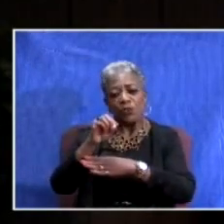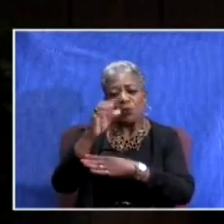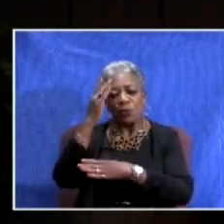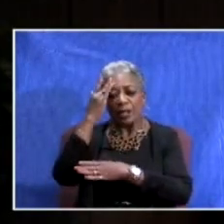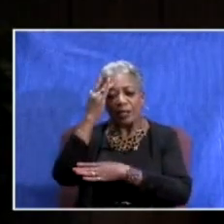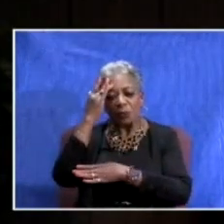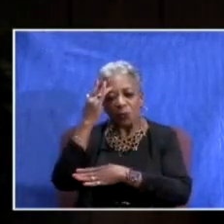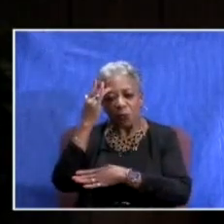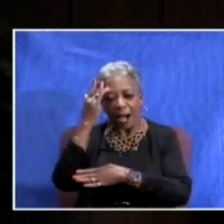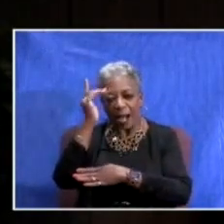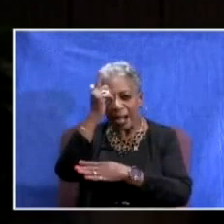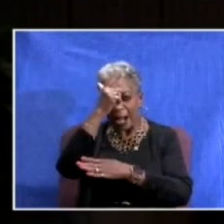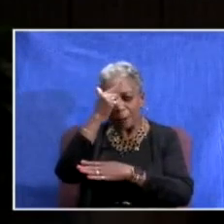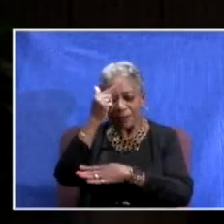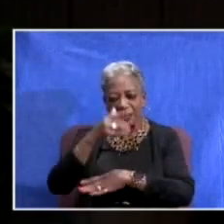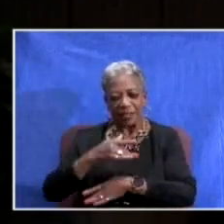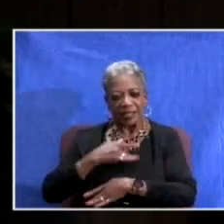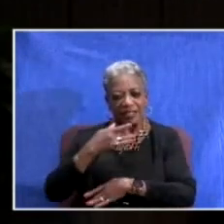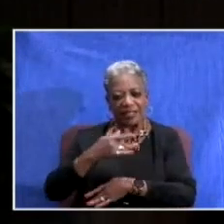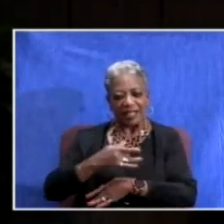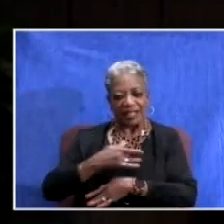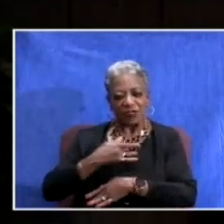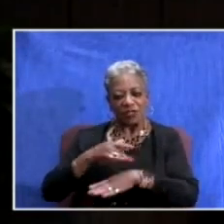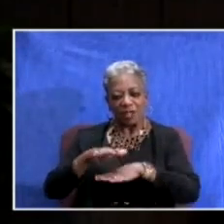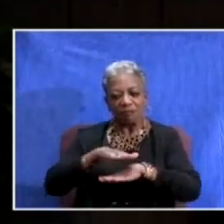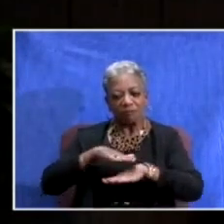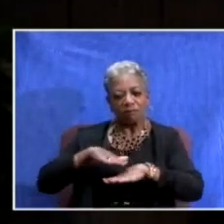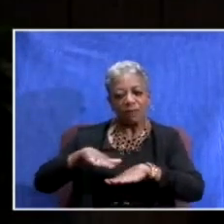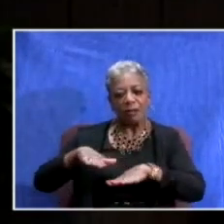Makes them feel superior because I helped you.